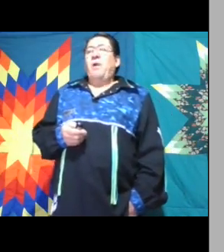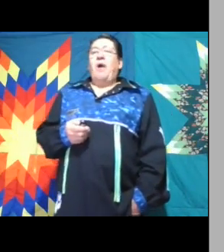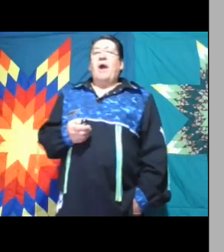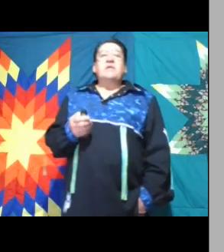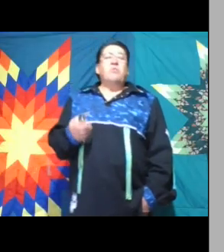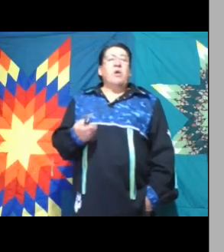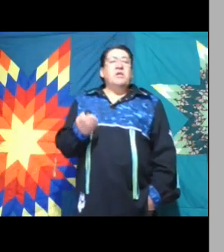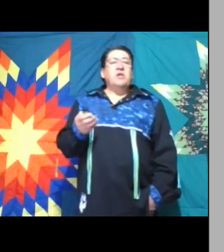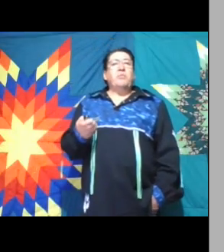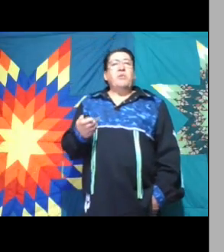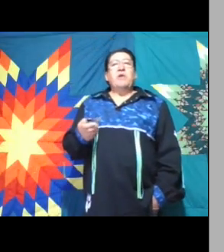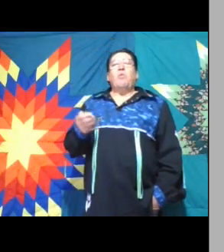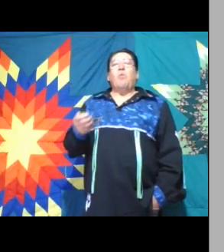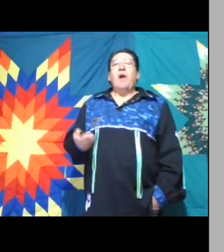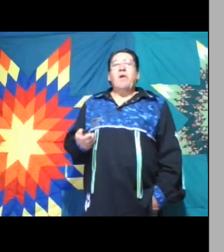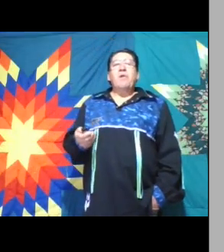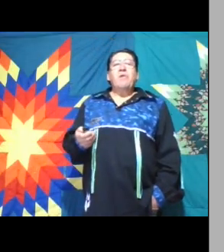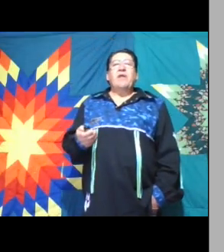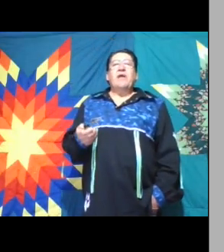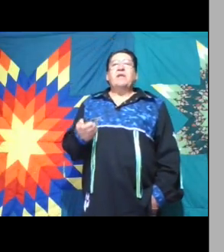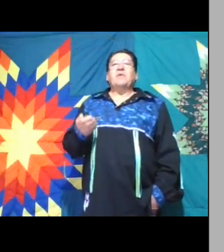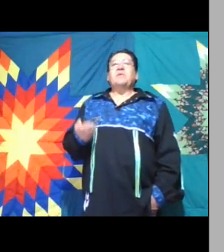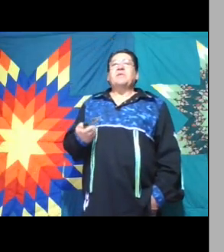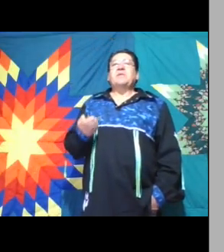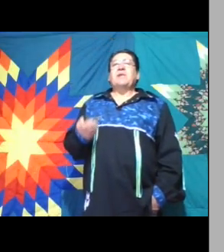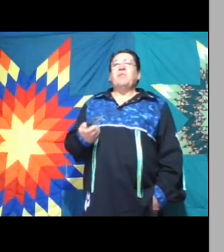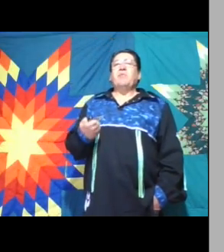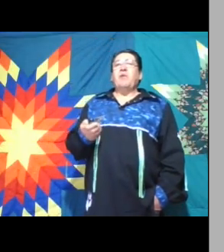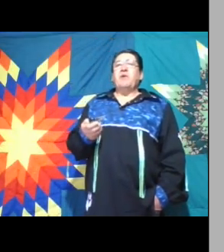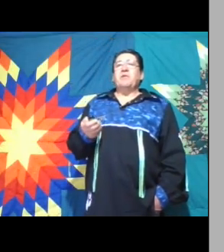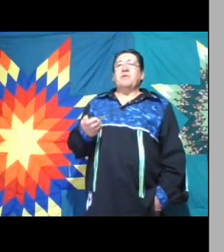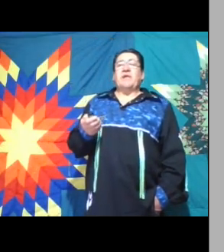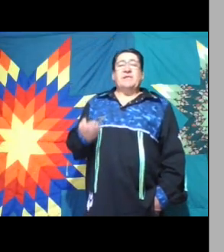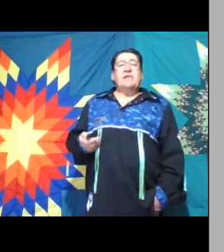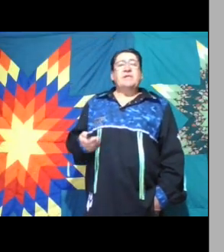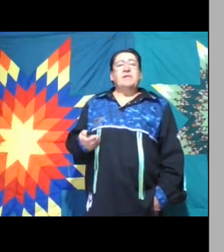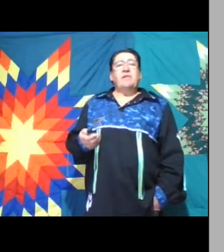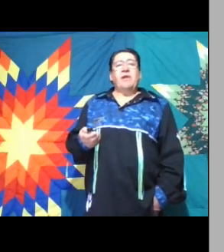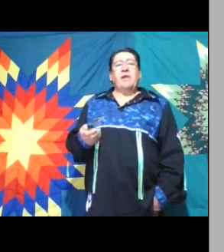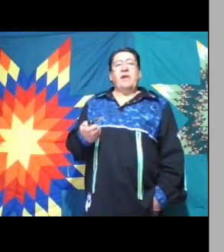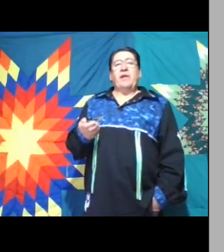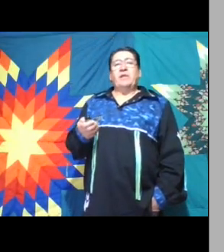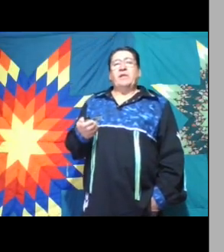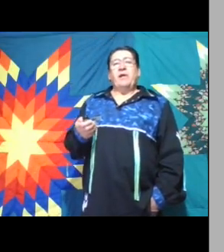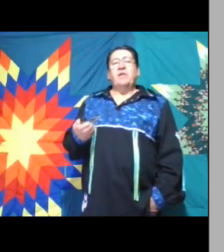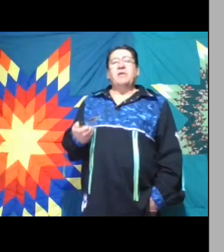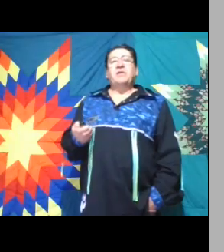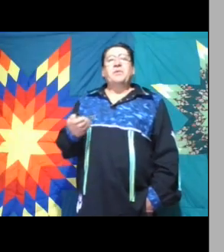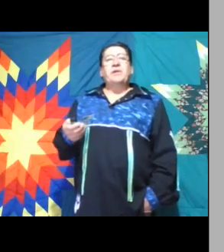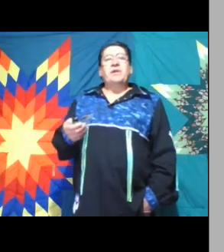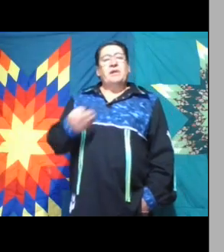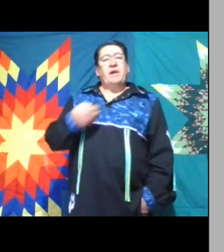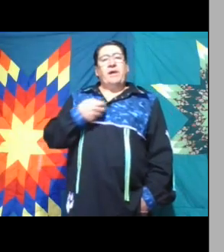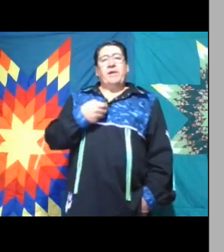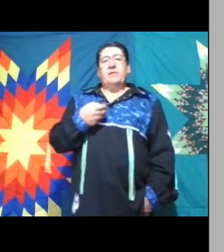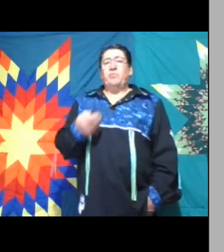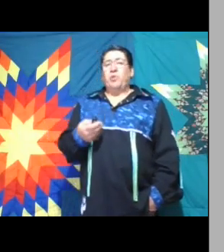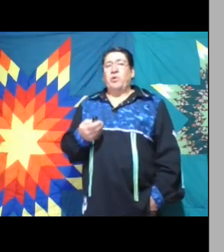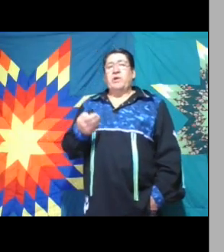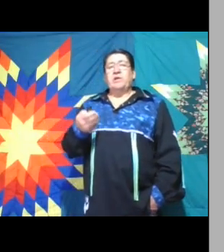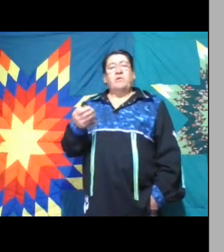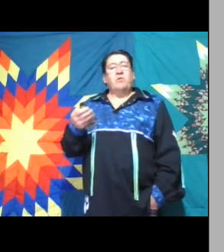So I just want you to be aware that those systemic barriers exist, and it is our duties